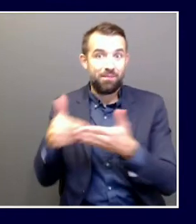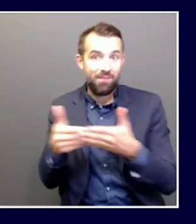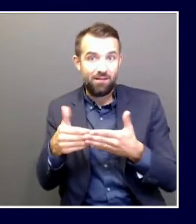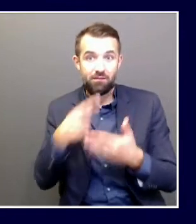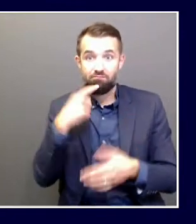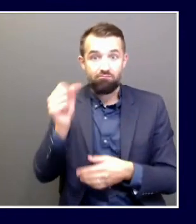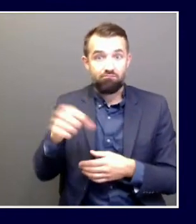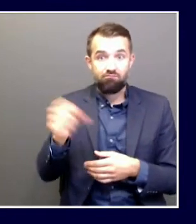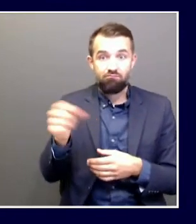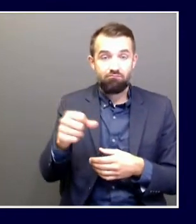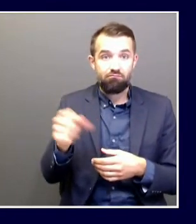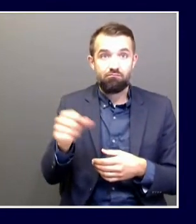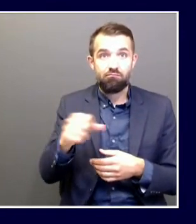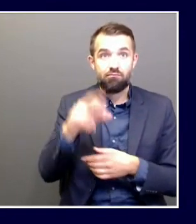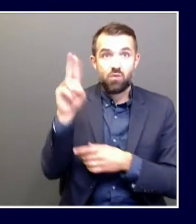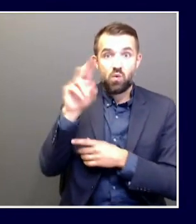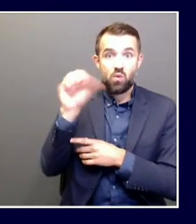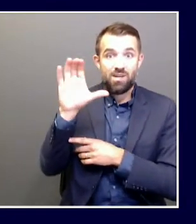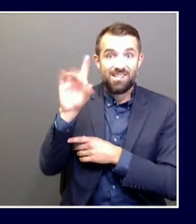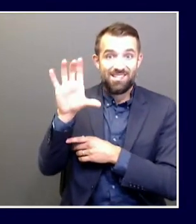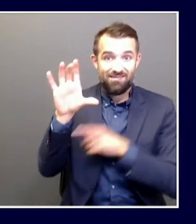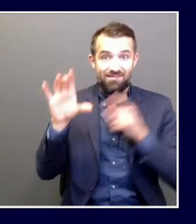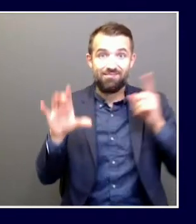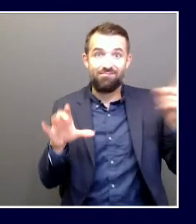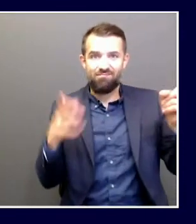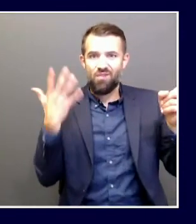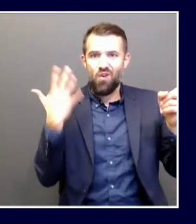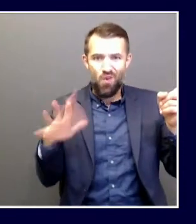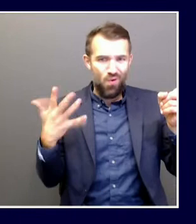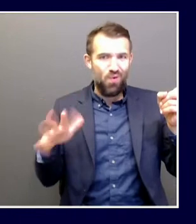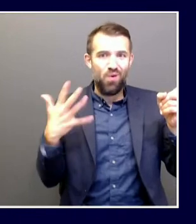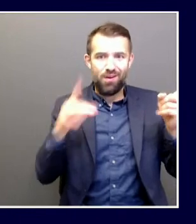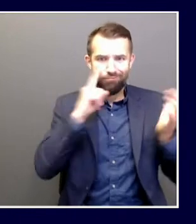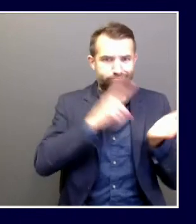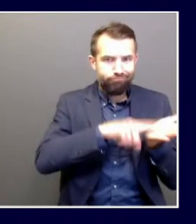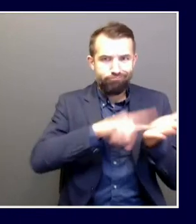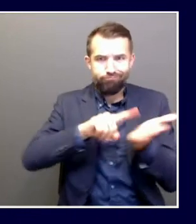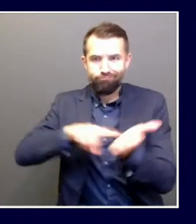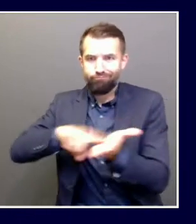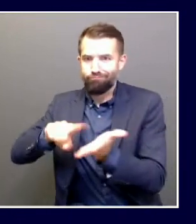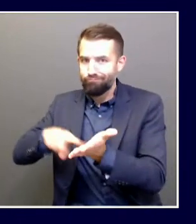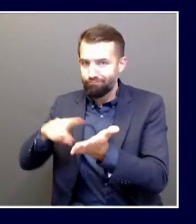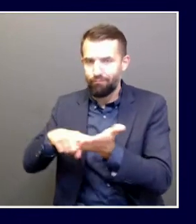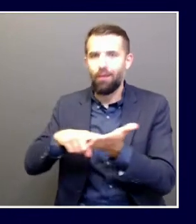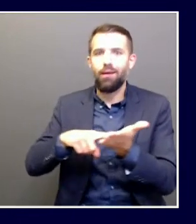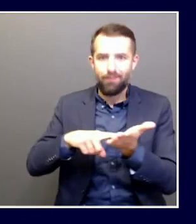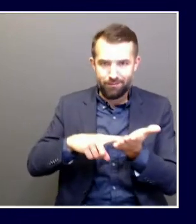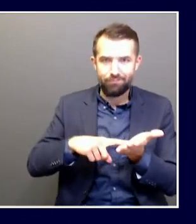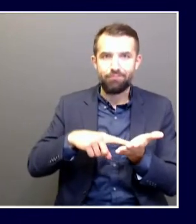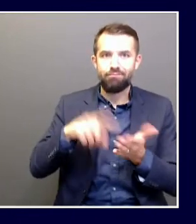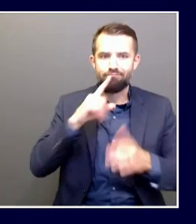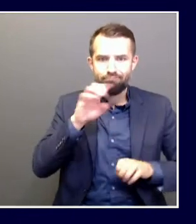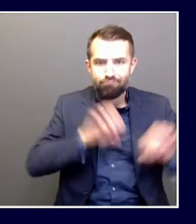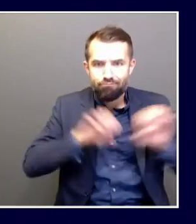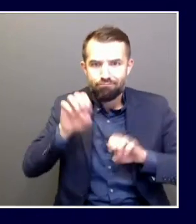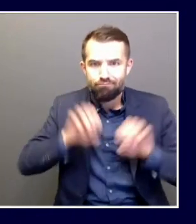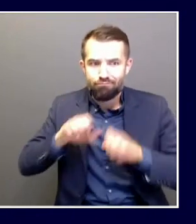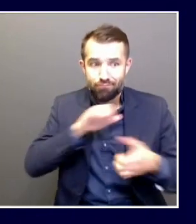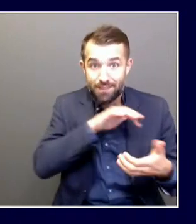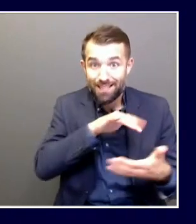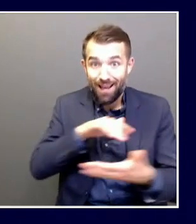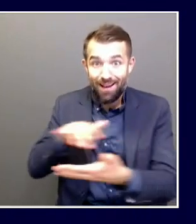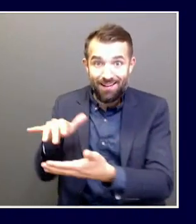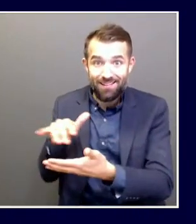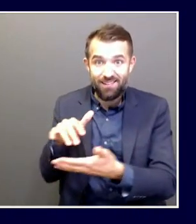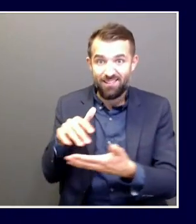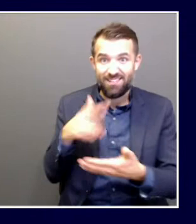that you referenced, Emily, noted, there has been now extensive experience with pregnant women getting the COVID-19 vaccine and